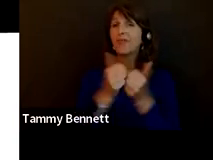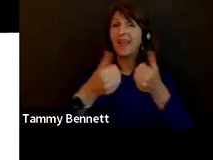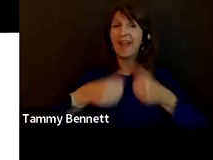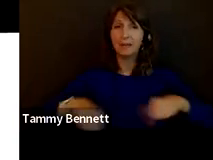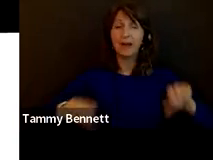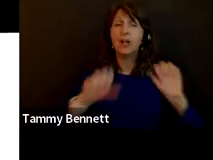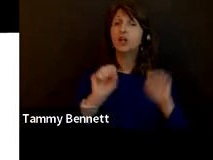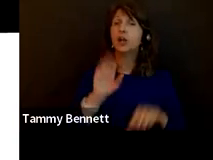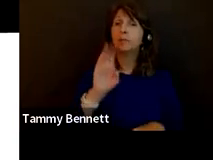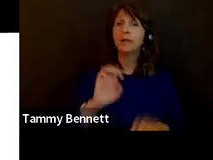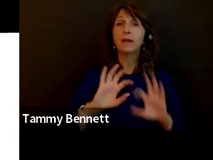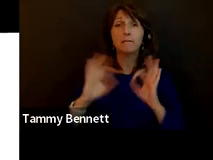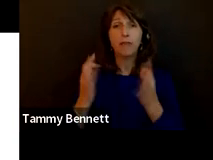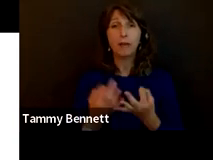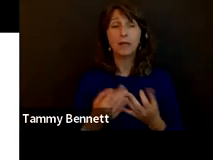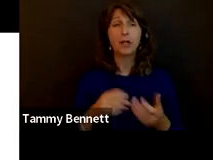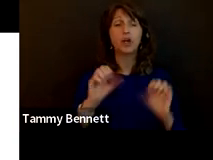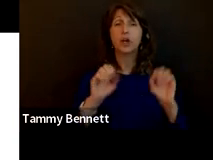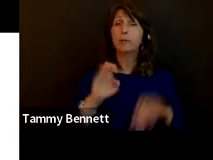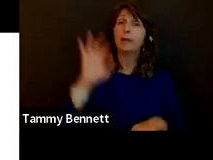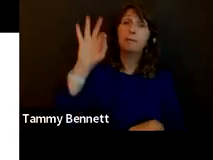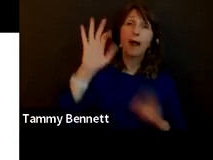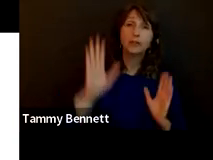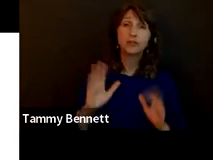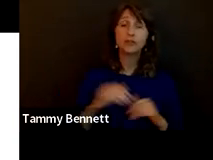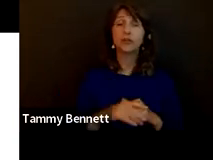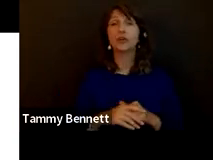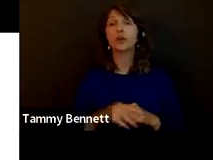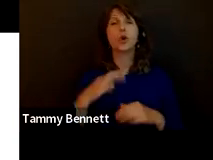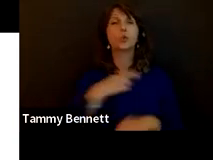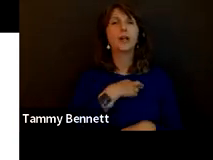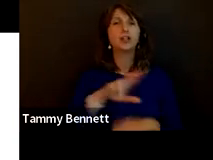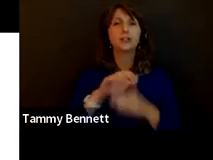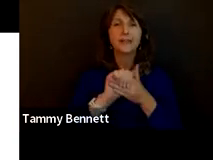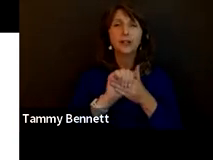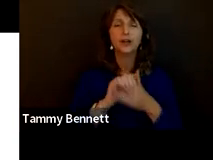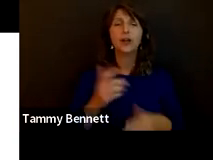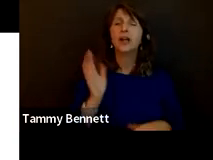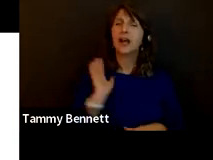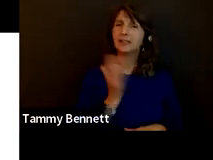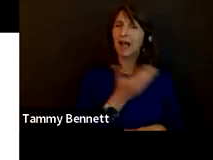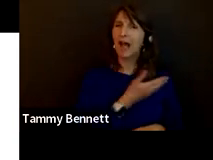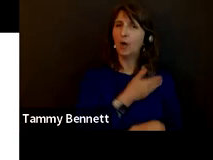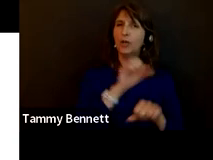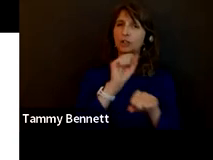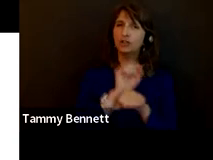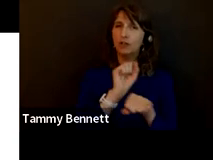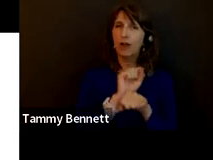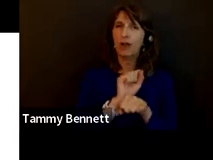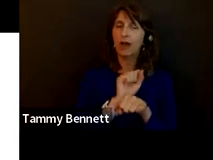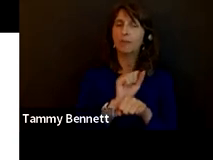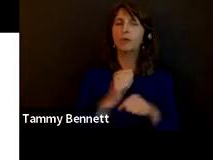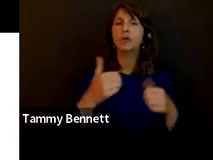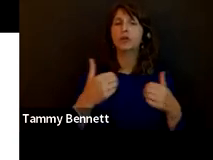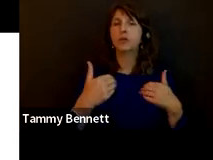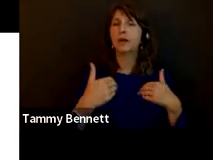pastor or a religious leader. It's our job to build a bridge, not create a wall. Have the student there. If they